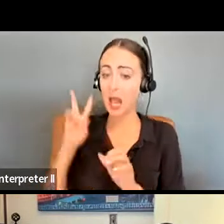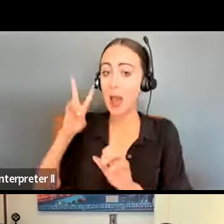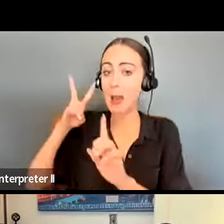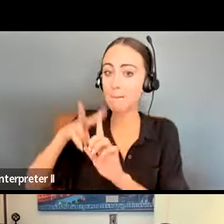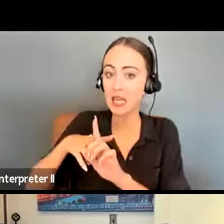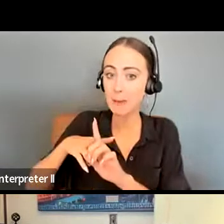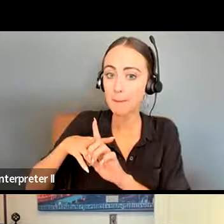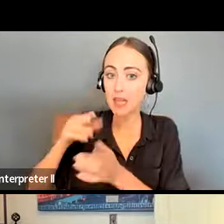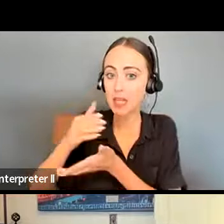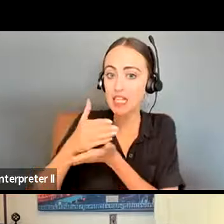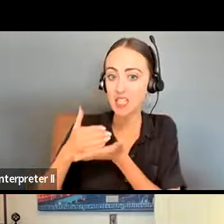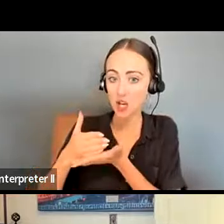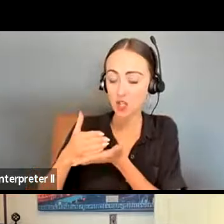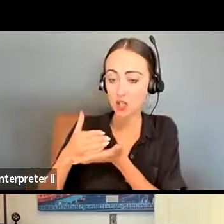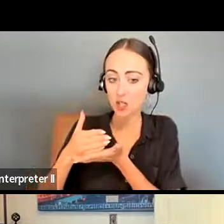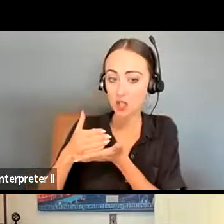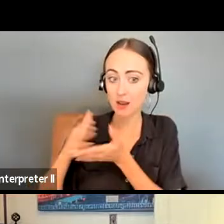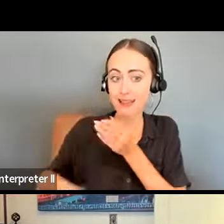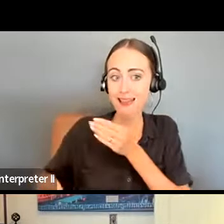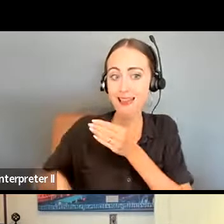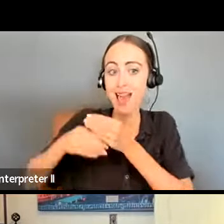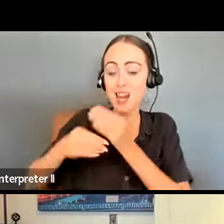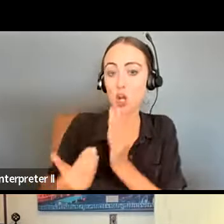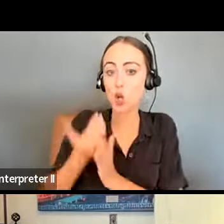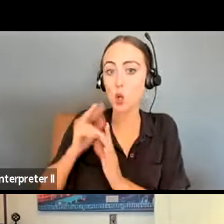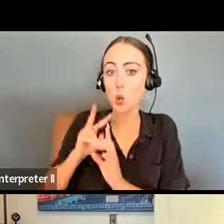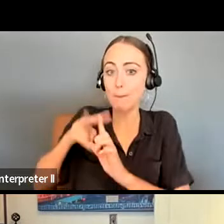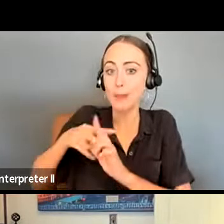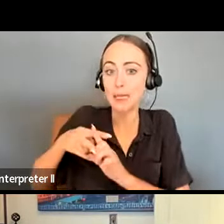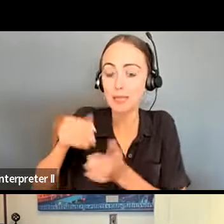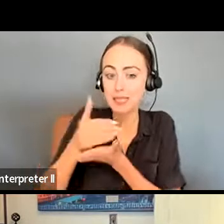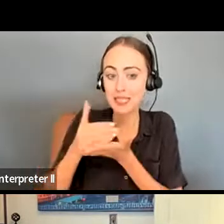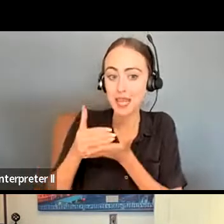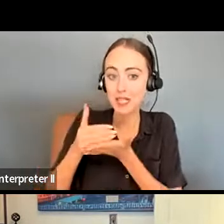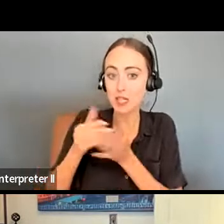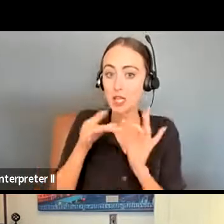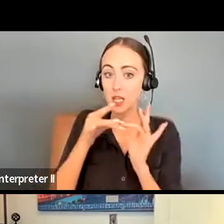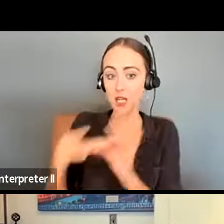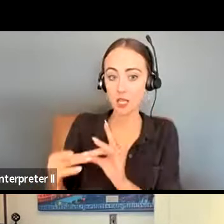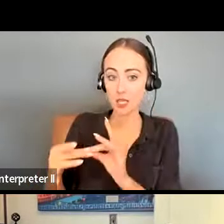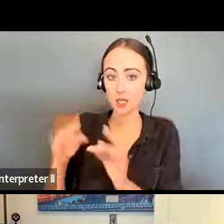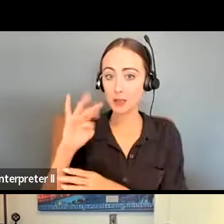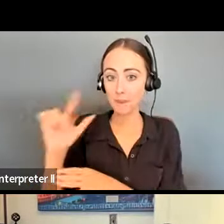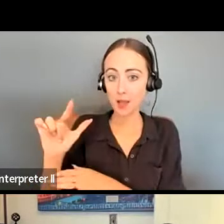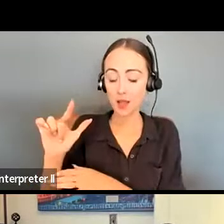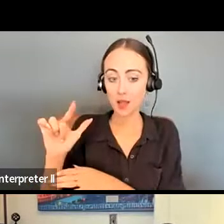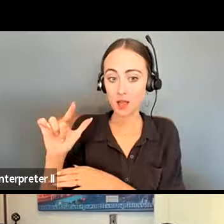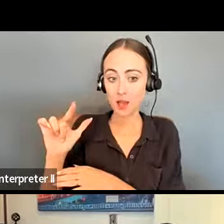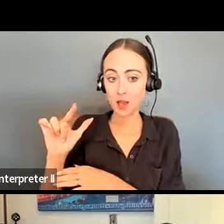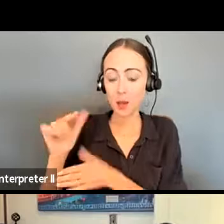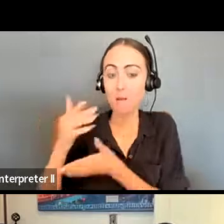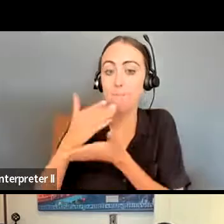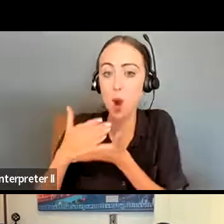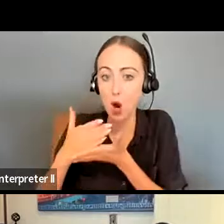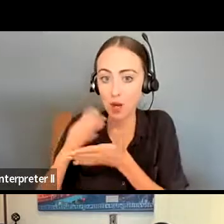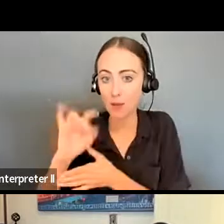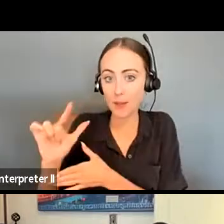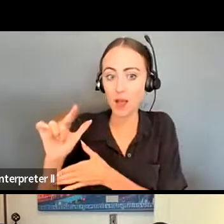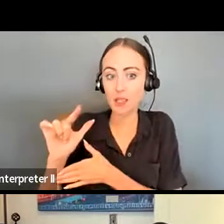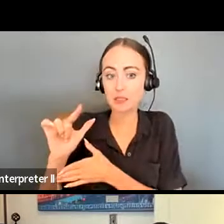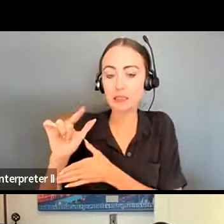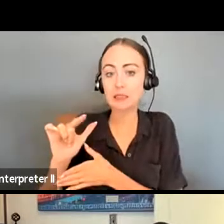applicability section, adding a new applicability section speaking to the bill being, part of the bill being subject